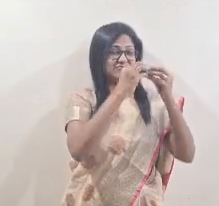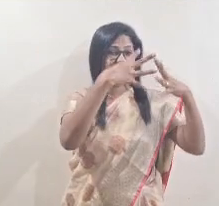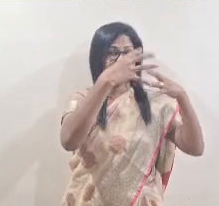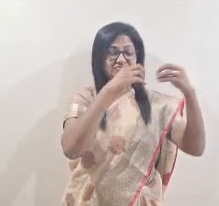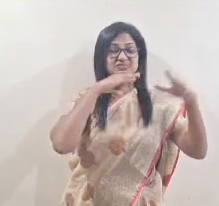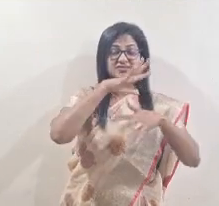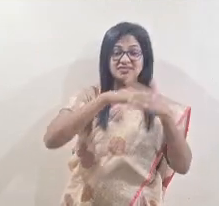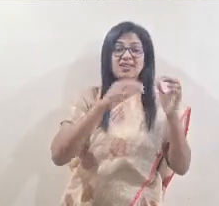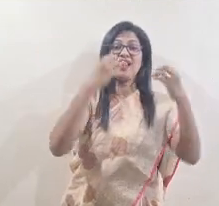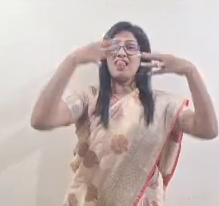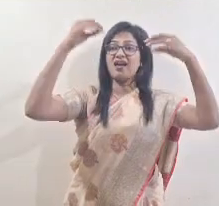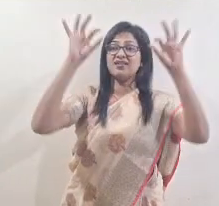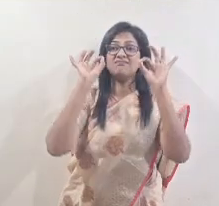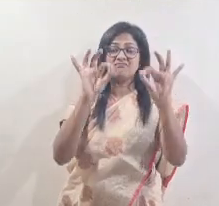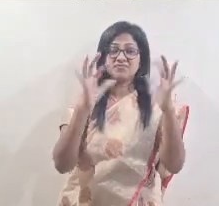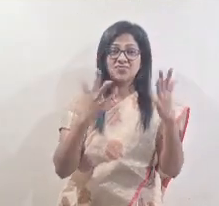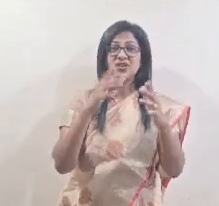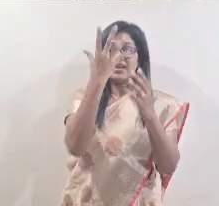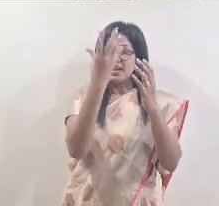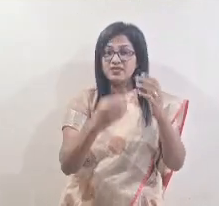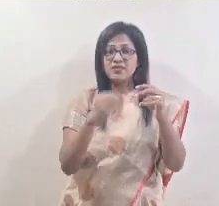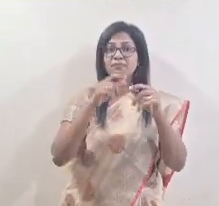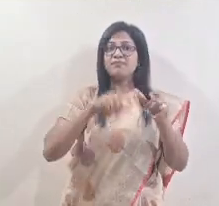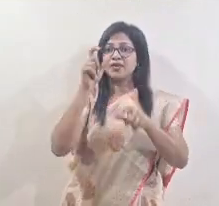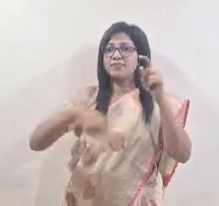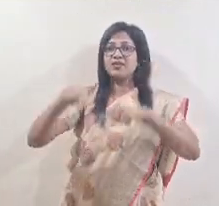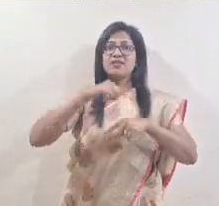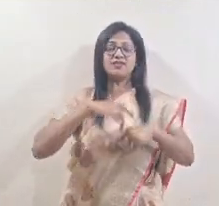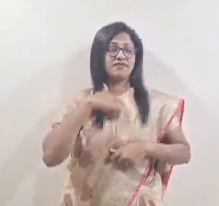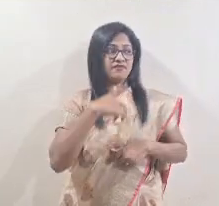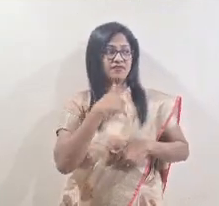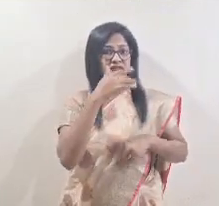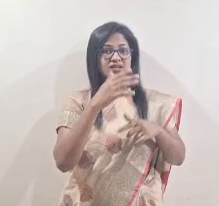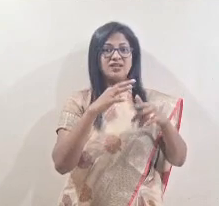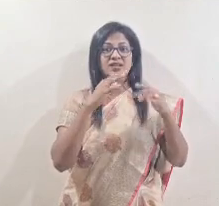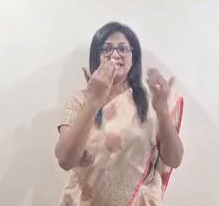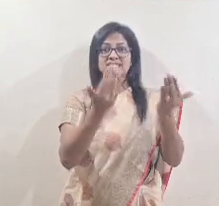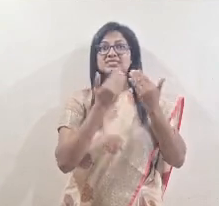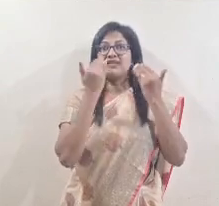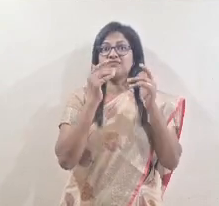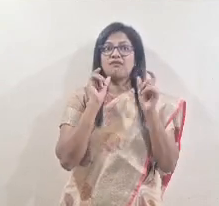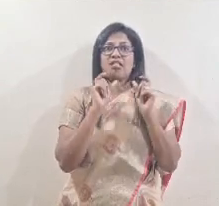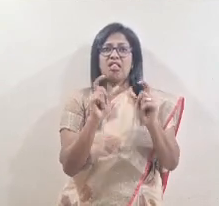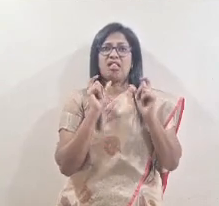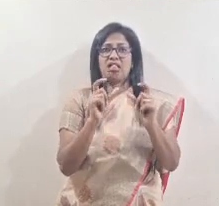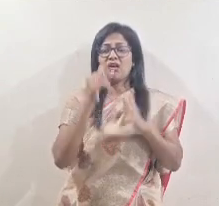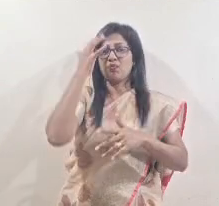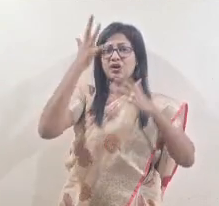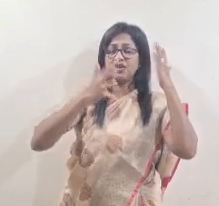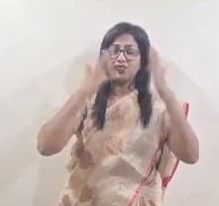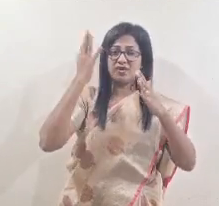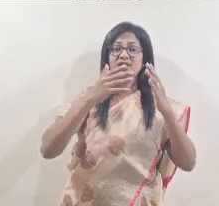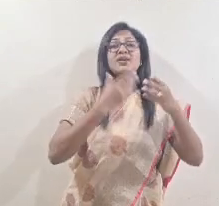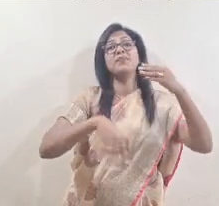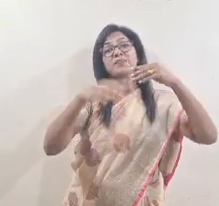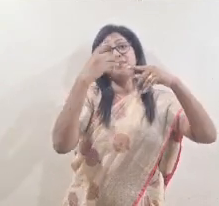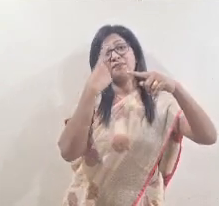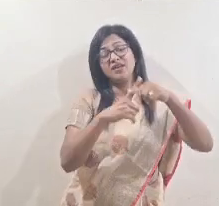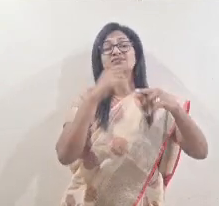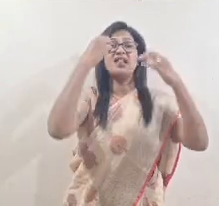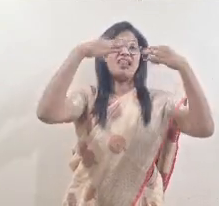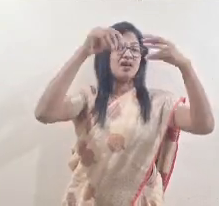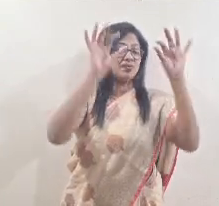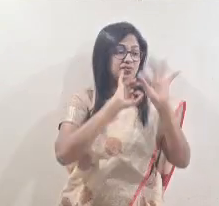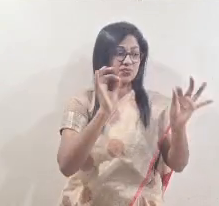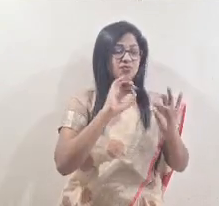in the evenings, people feel already water transport is considered to have some sort of safety concerns. So on top of that, not having lightings were